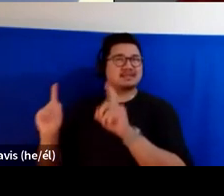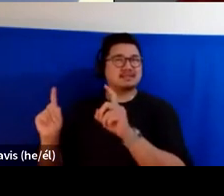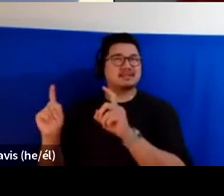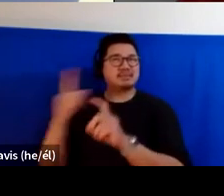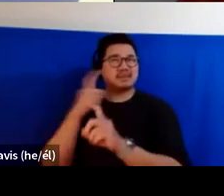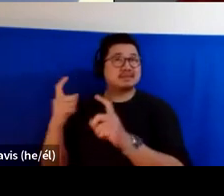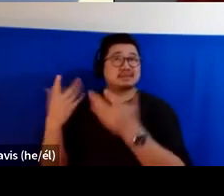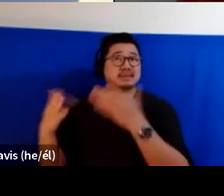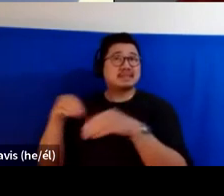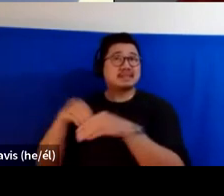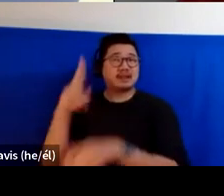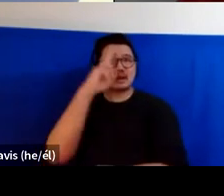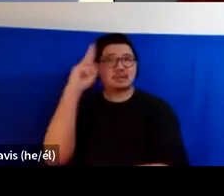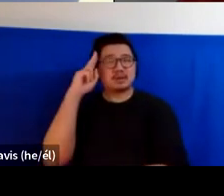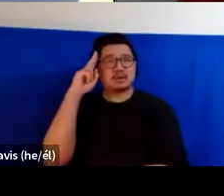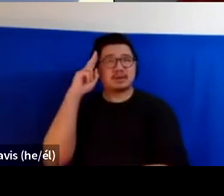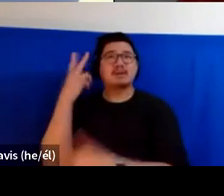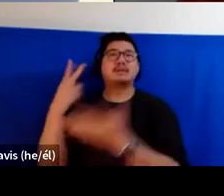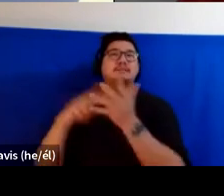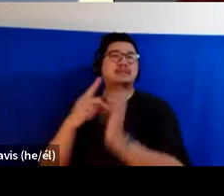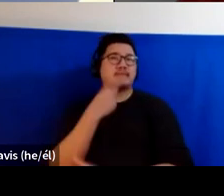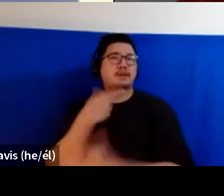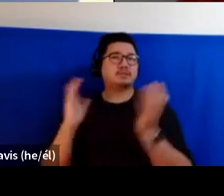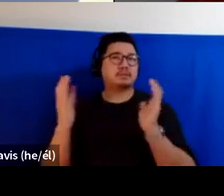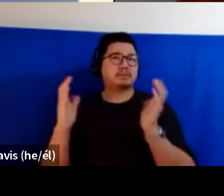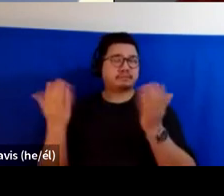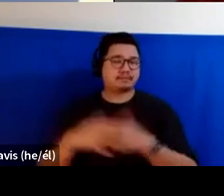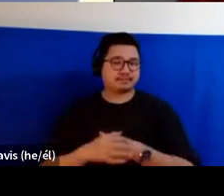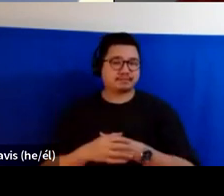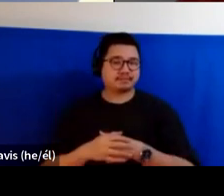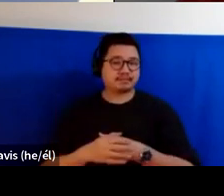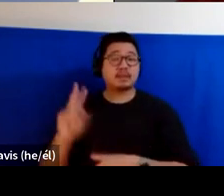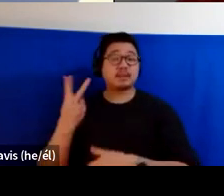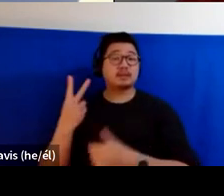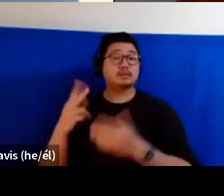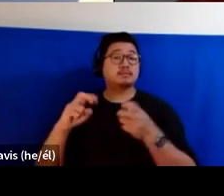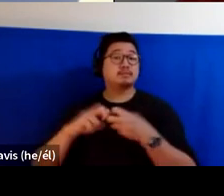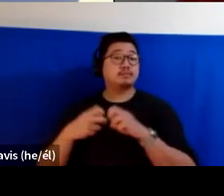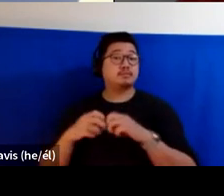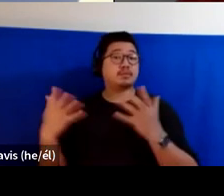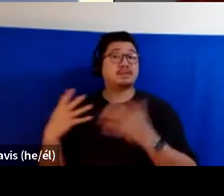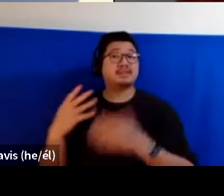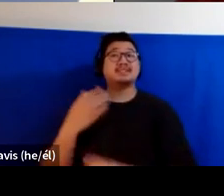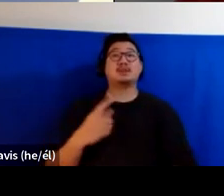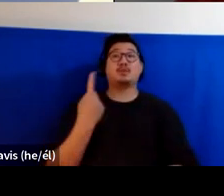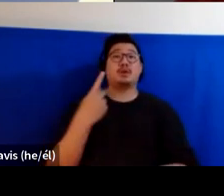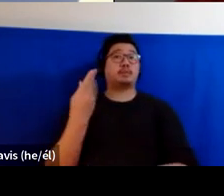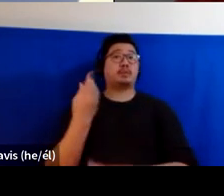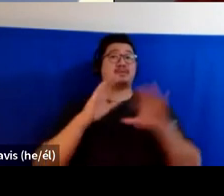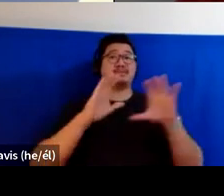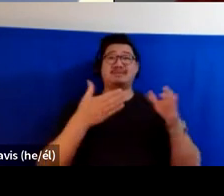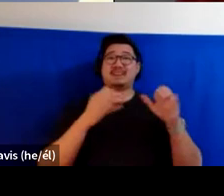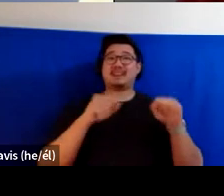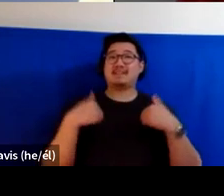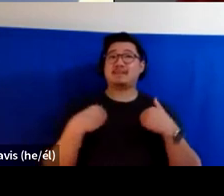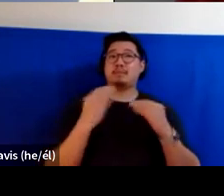hospital so that's a false comparison second problem is any pool might have more than one positive person